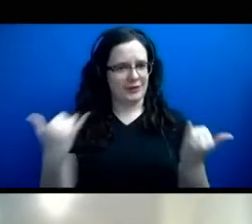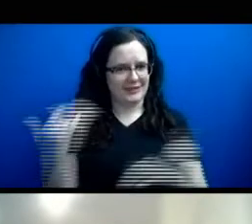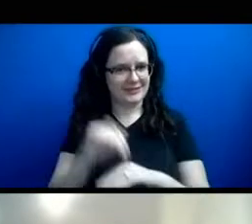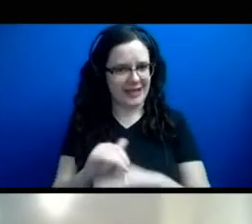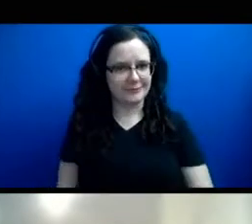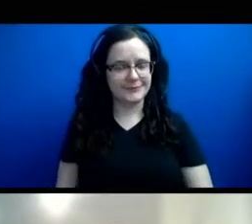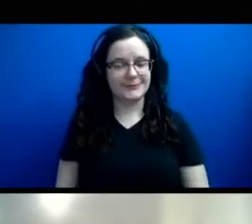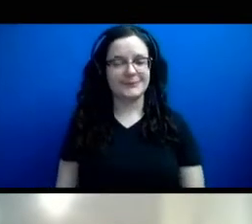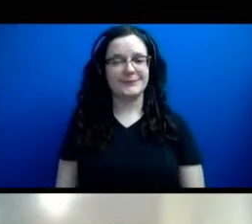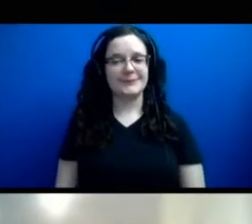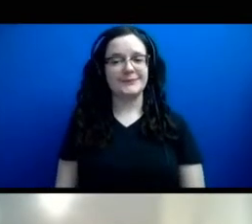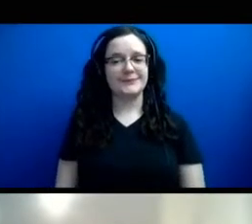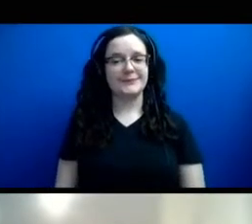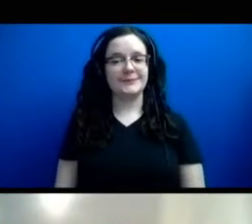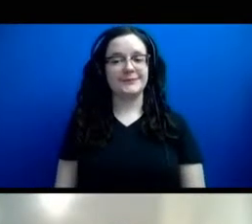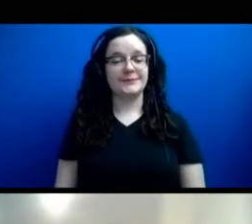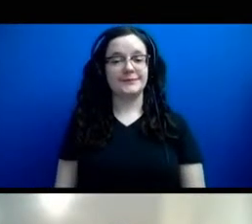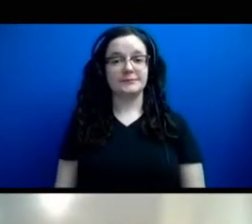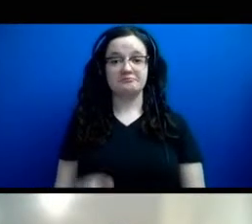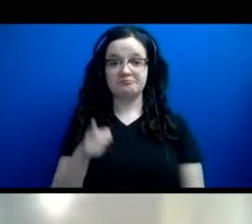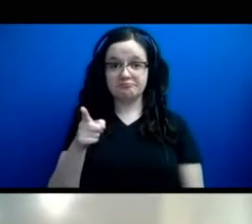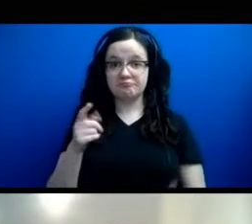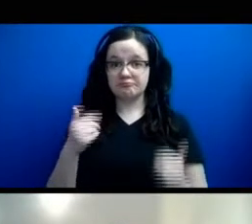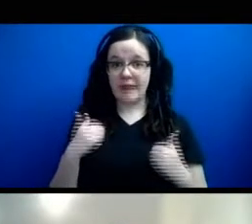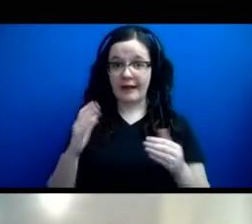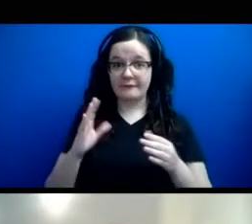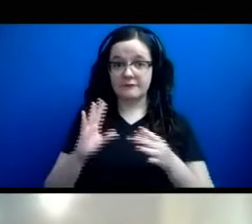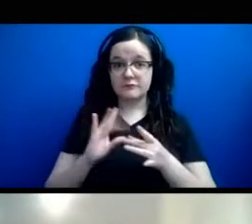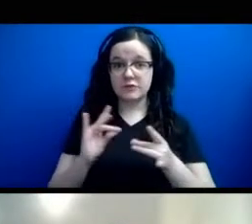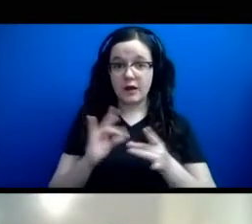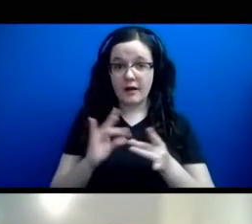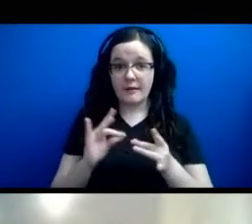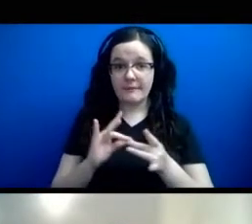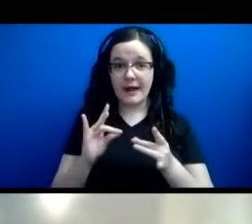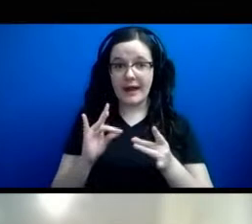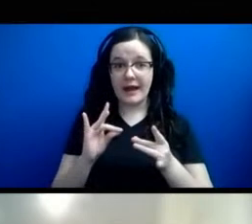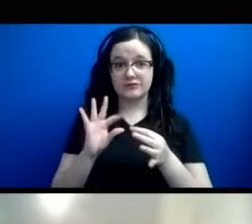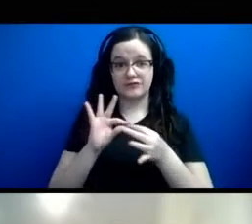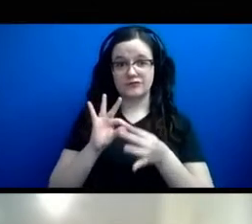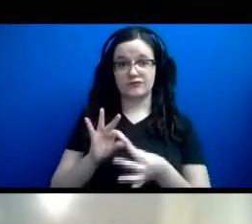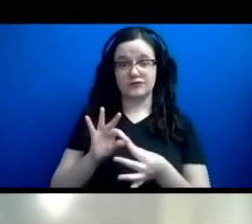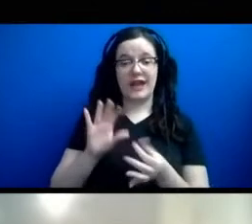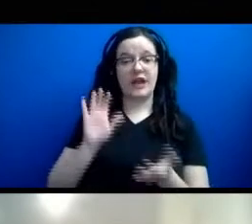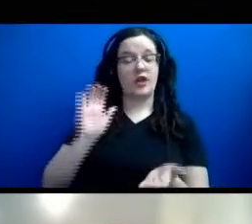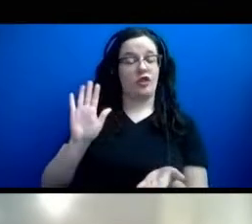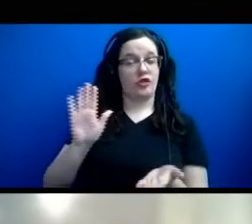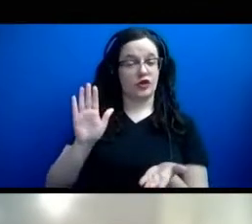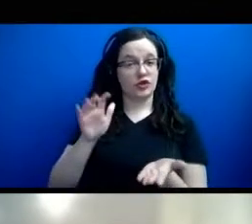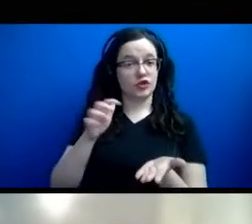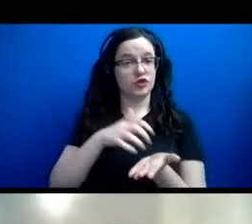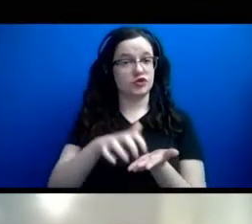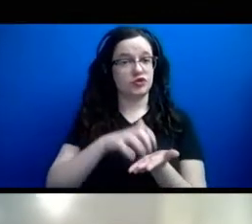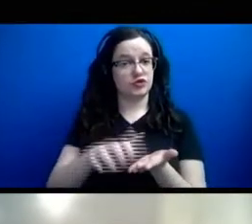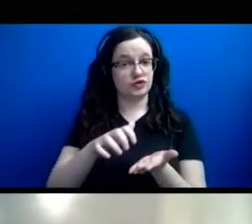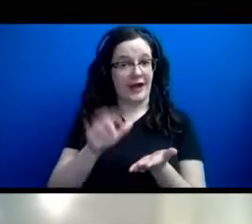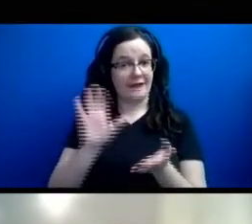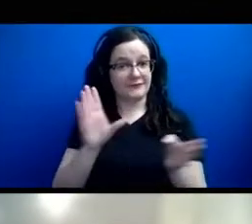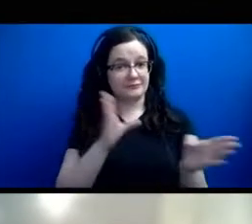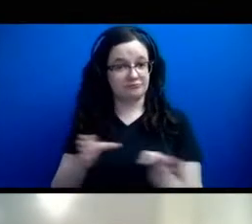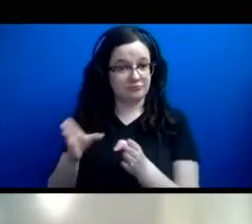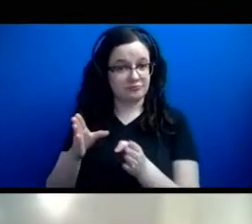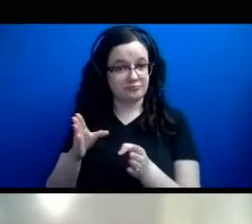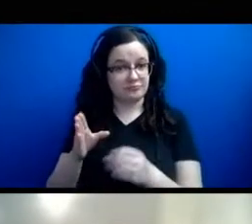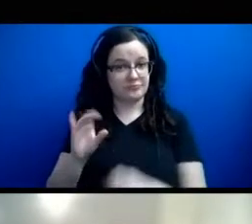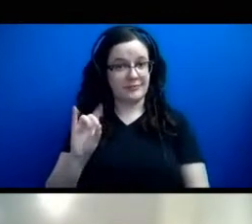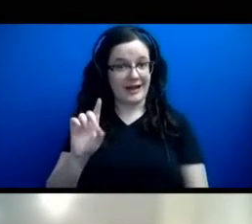If you have comments on the draft idea plan, and we know people